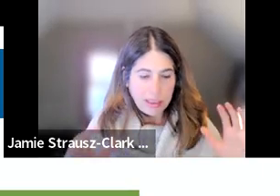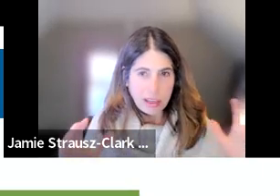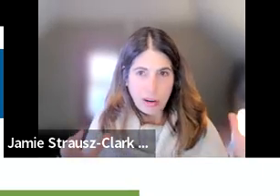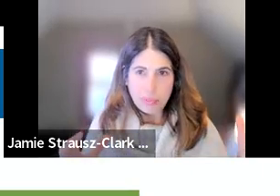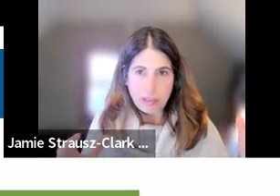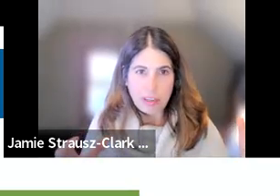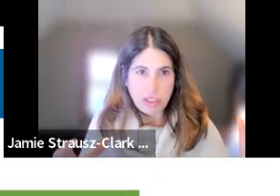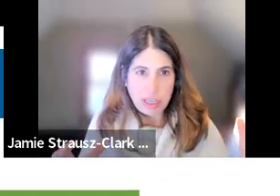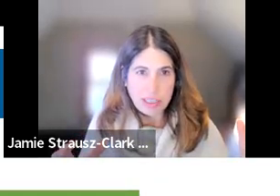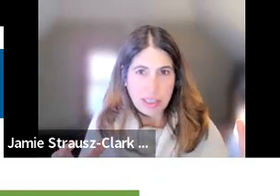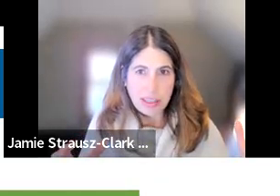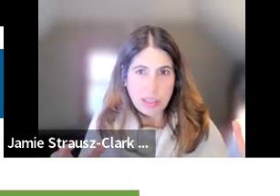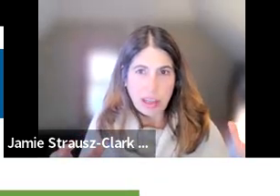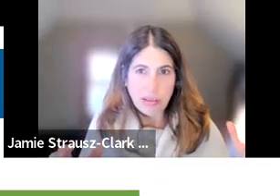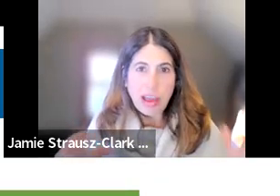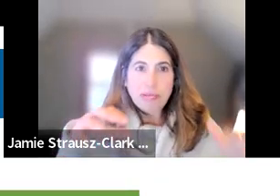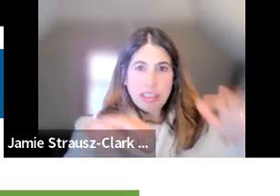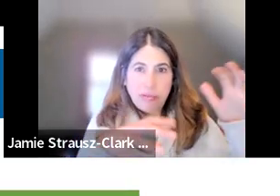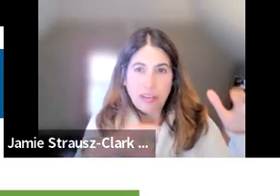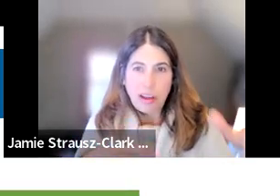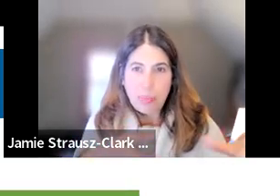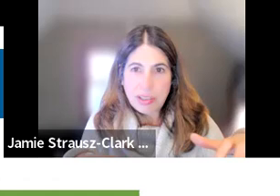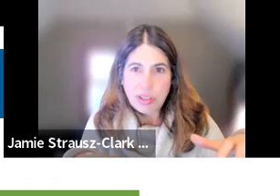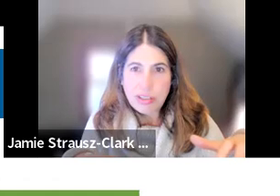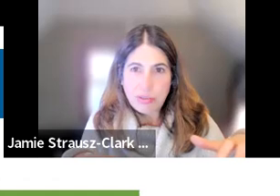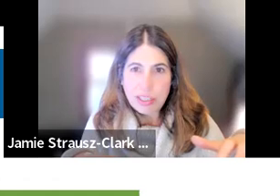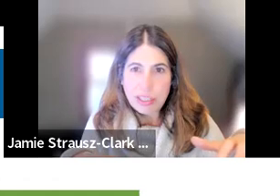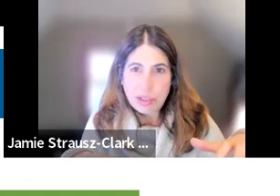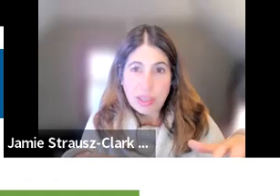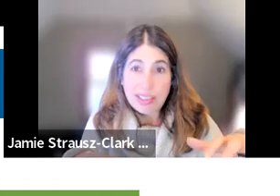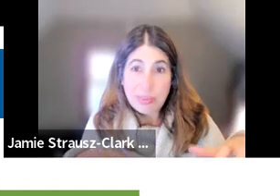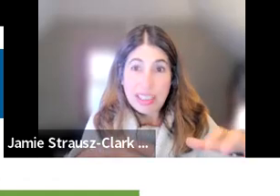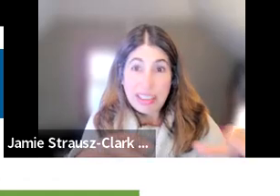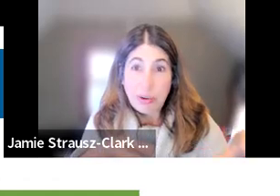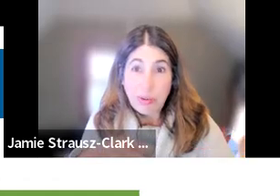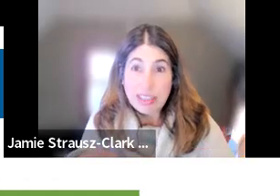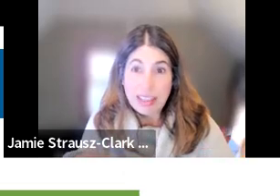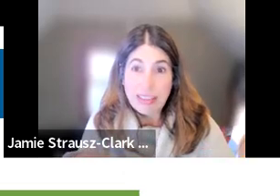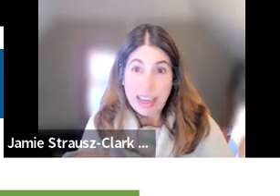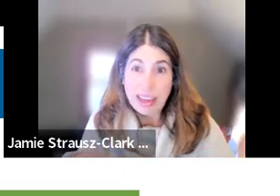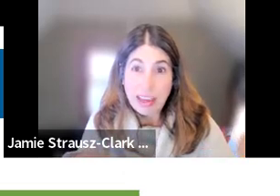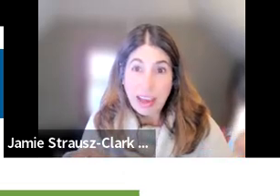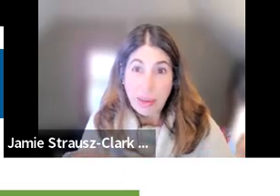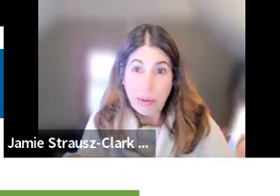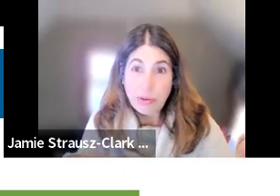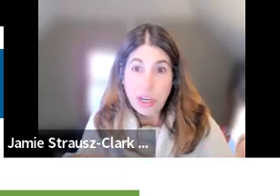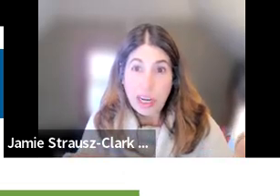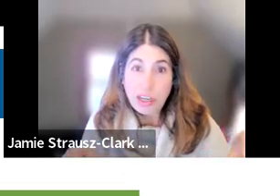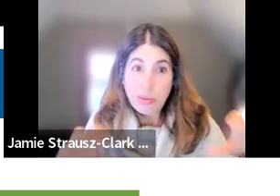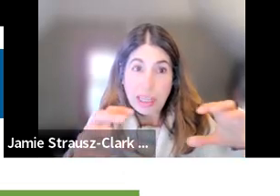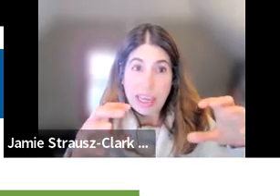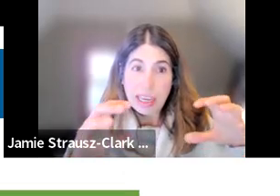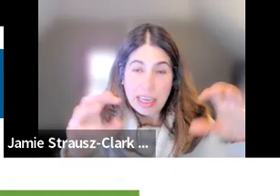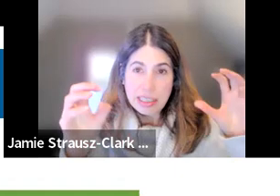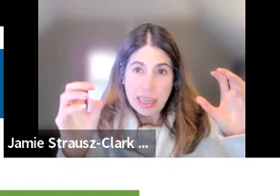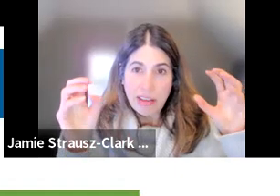hearing that your observation is that there's a lot of different compositions of crisis response teams and different ways that they approach it. And you